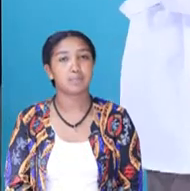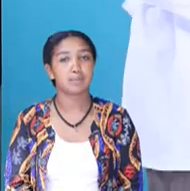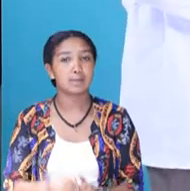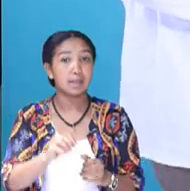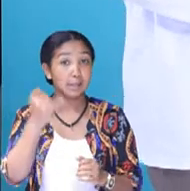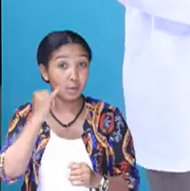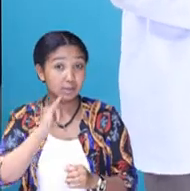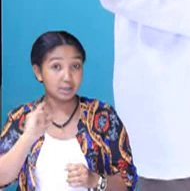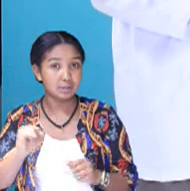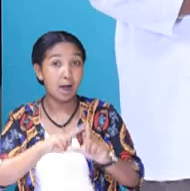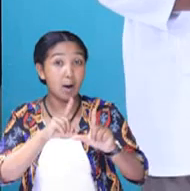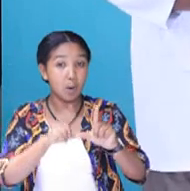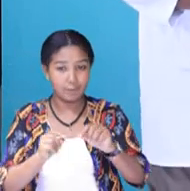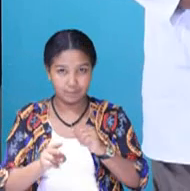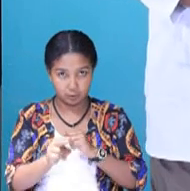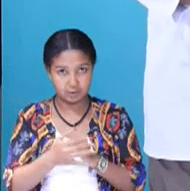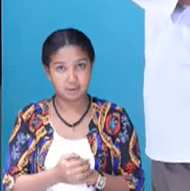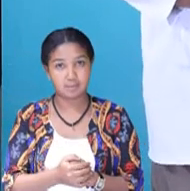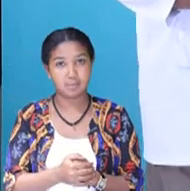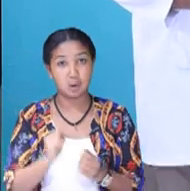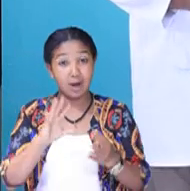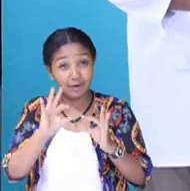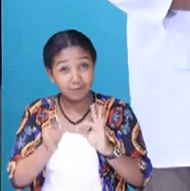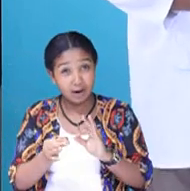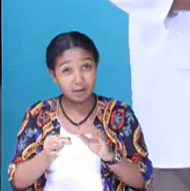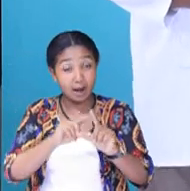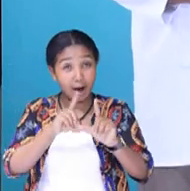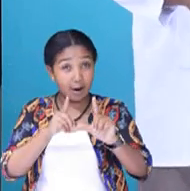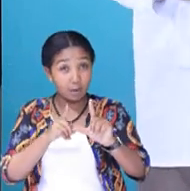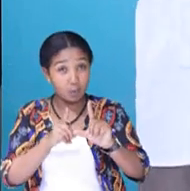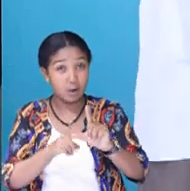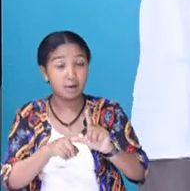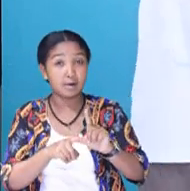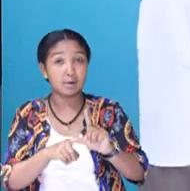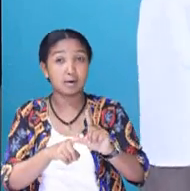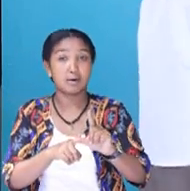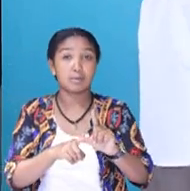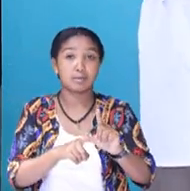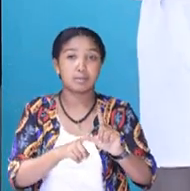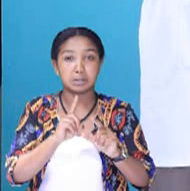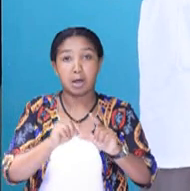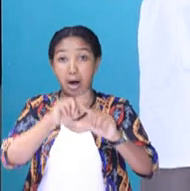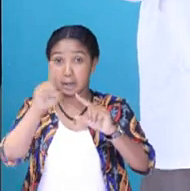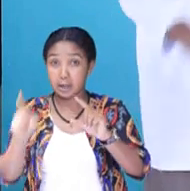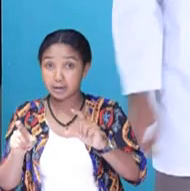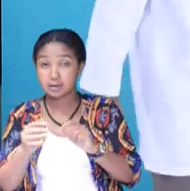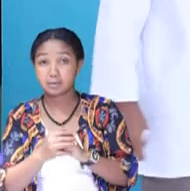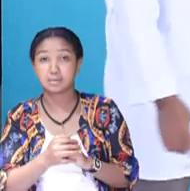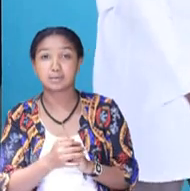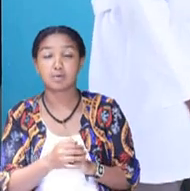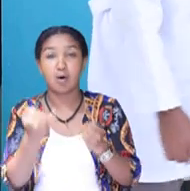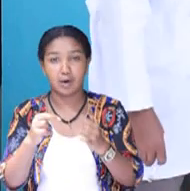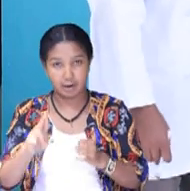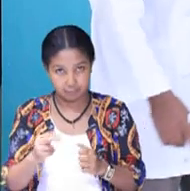And the other point is angular velocity. We have defined angular displacement. Mathematically, it is arc length or linear displacement